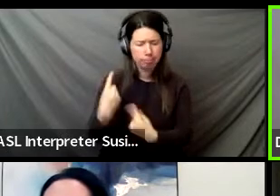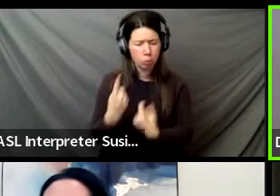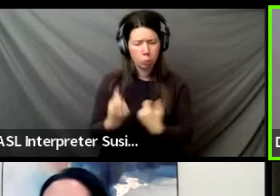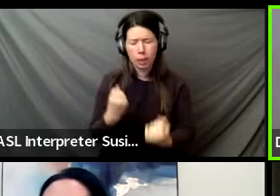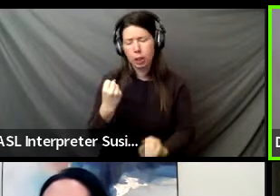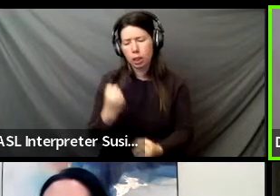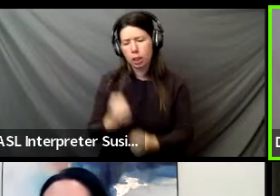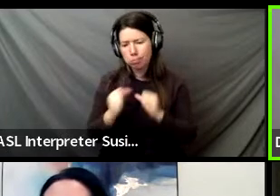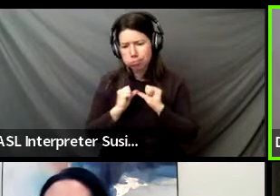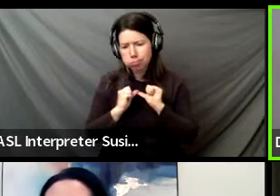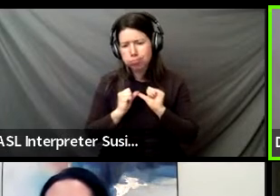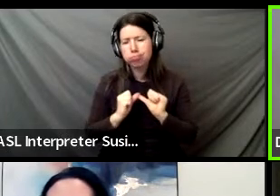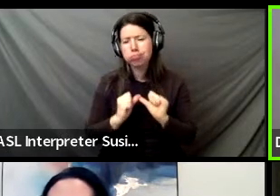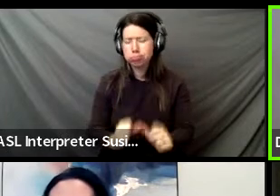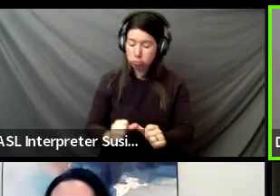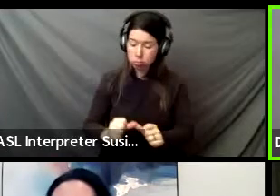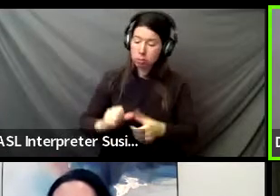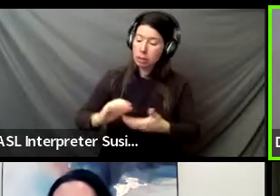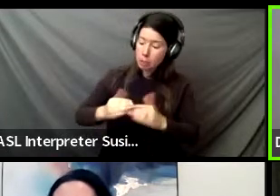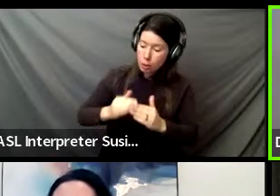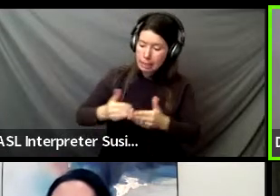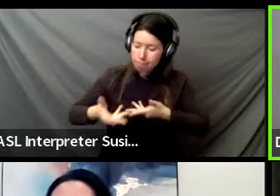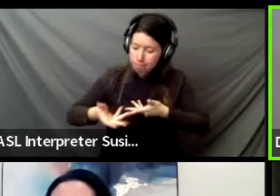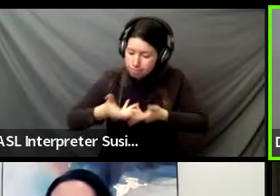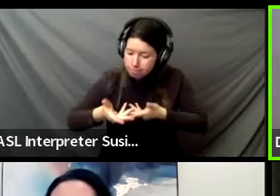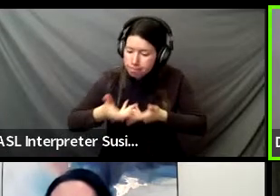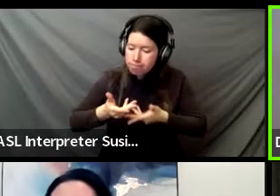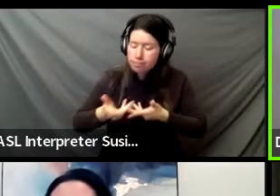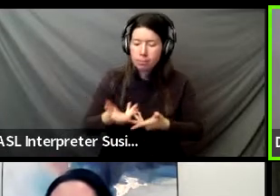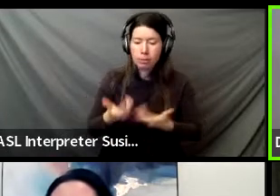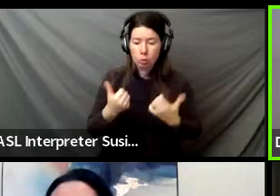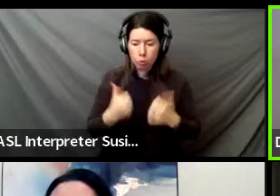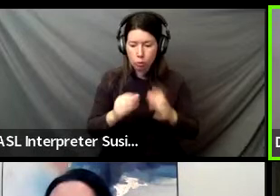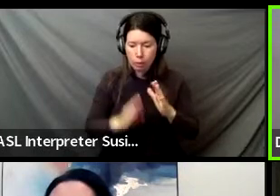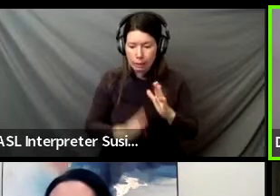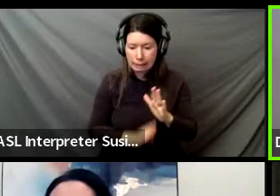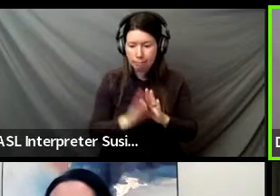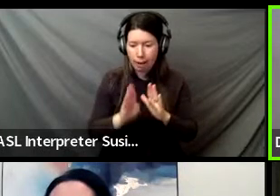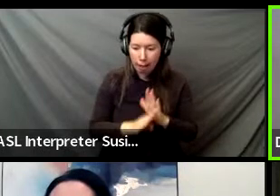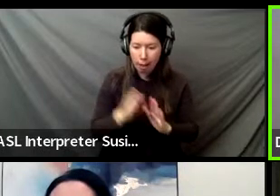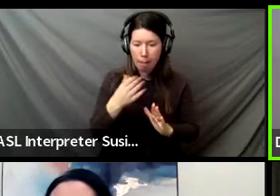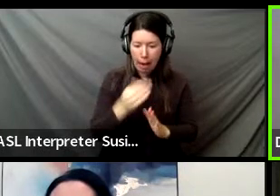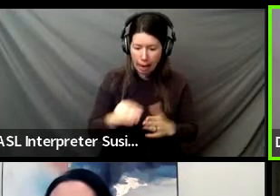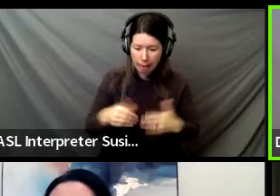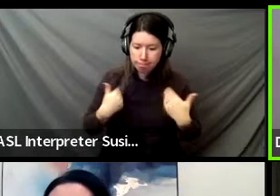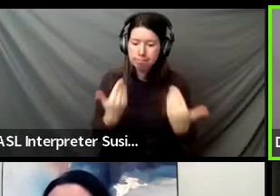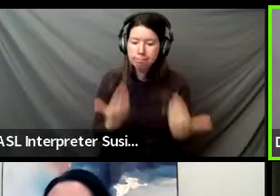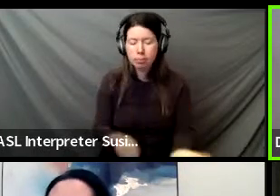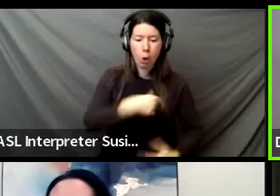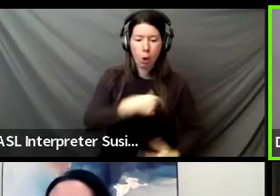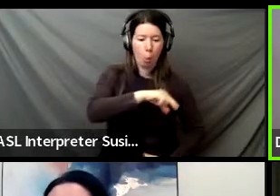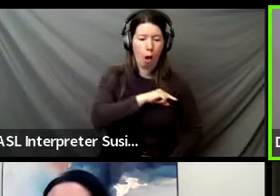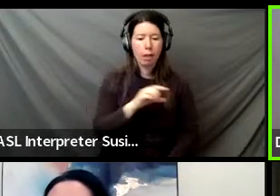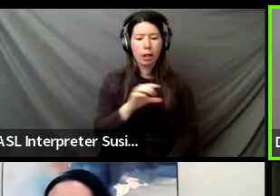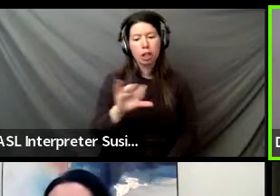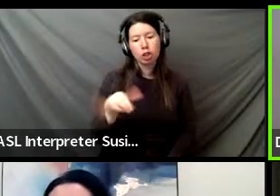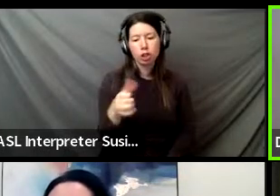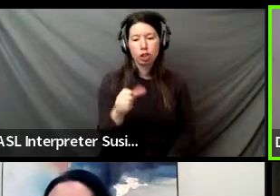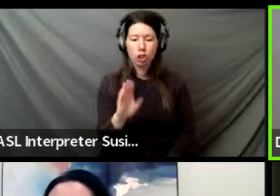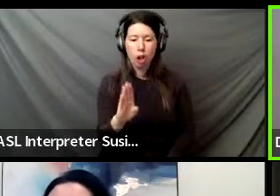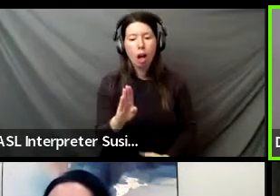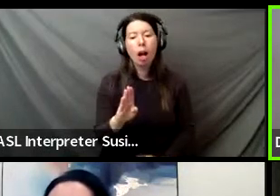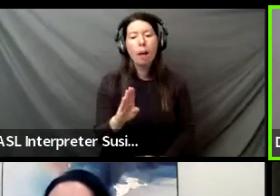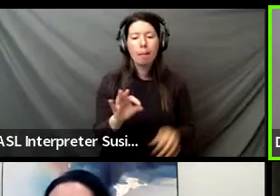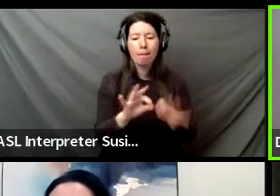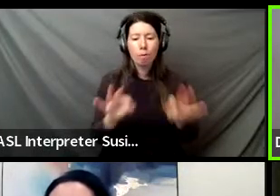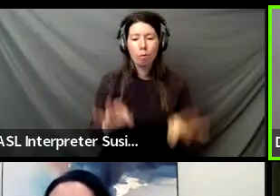with our community to develop and roll out a quality jobs framework. And we launched over